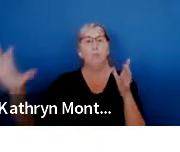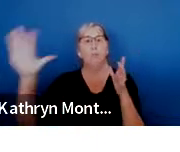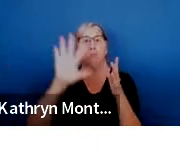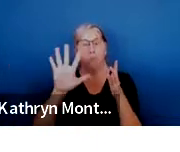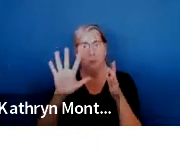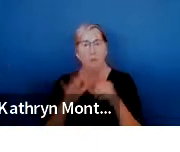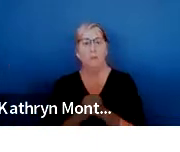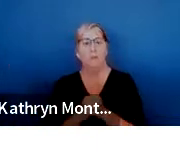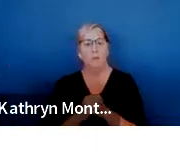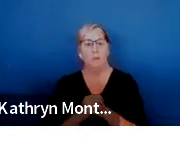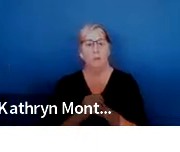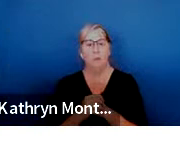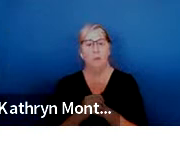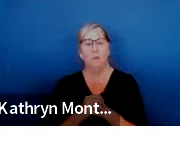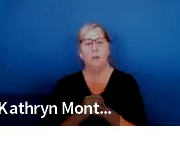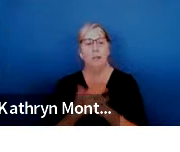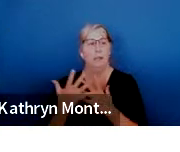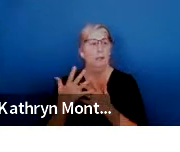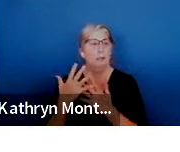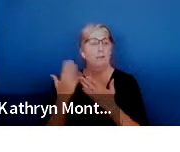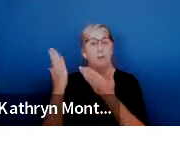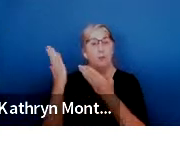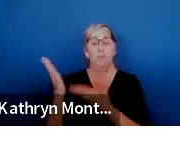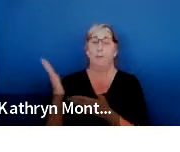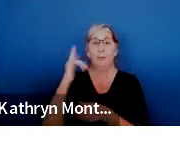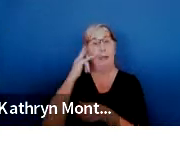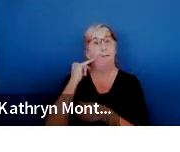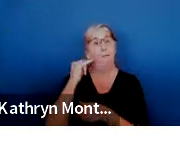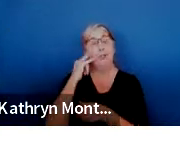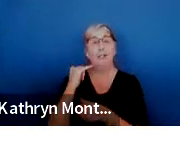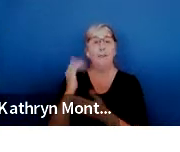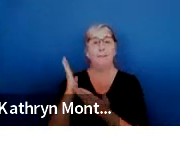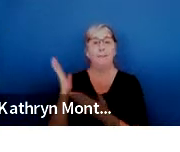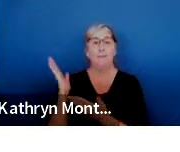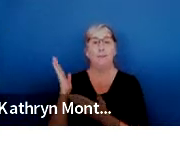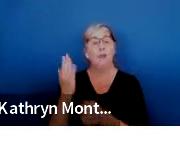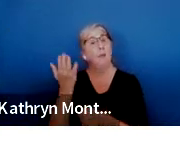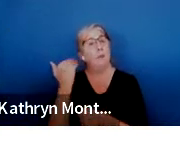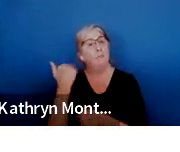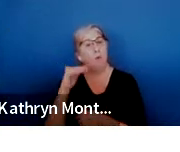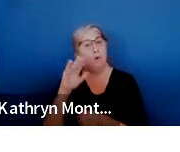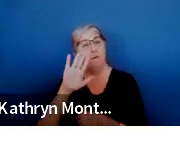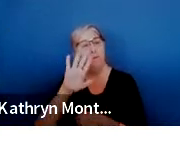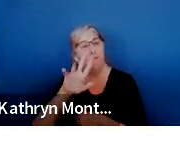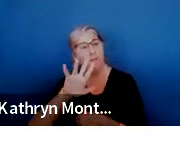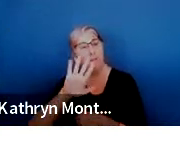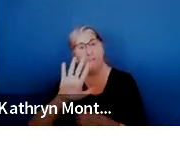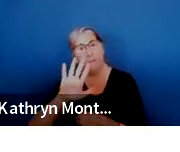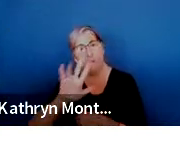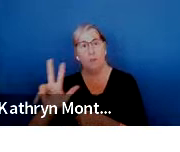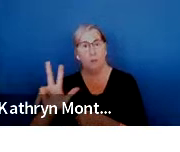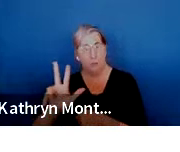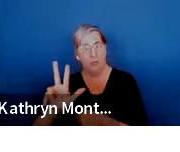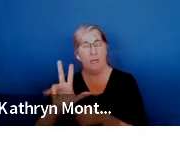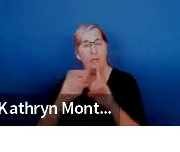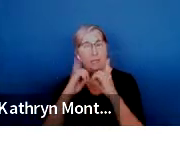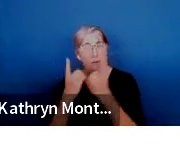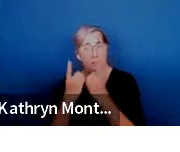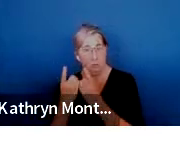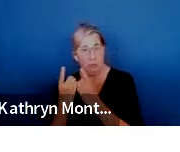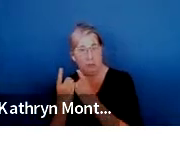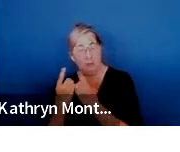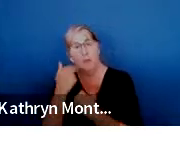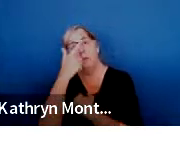And that is California has used to have 53 congressional districts, but